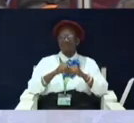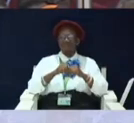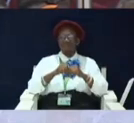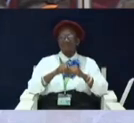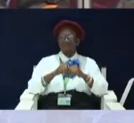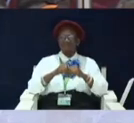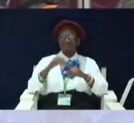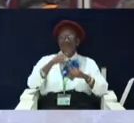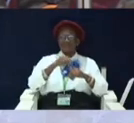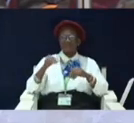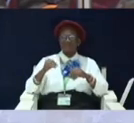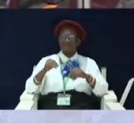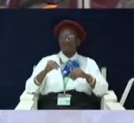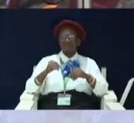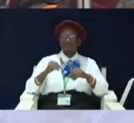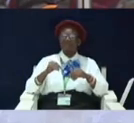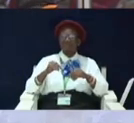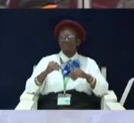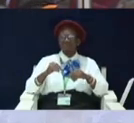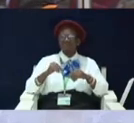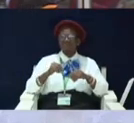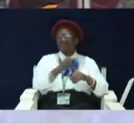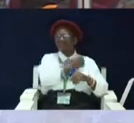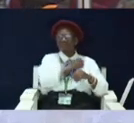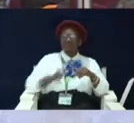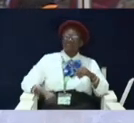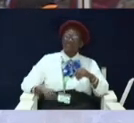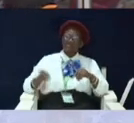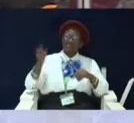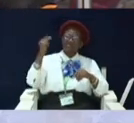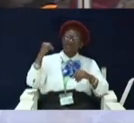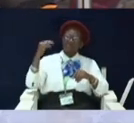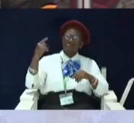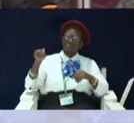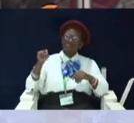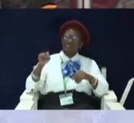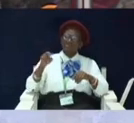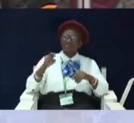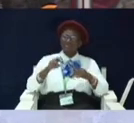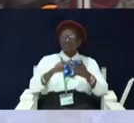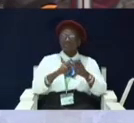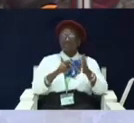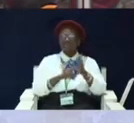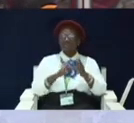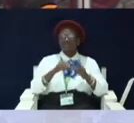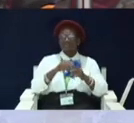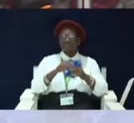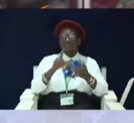And Samson was the result. In Luke chapter 1,